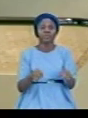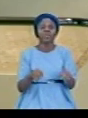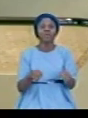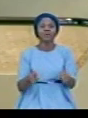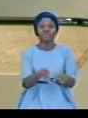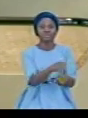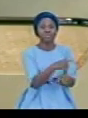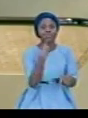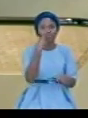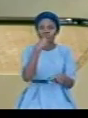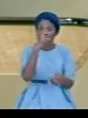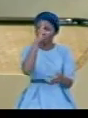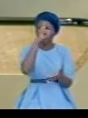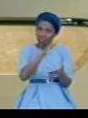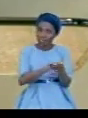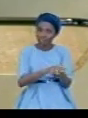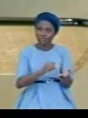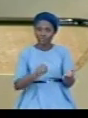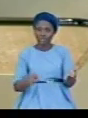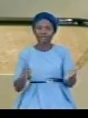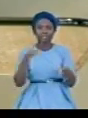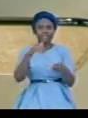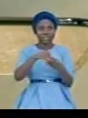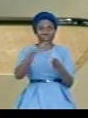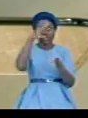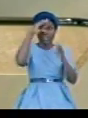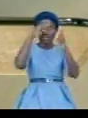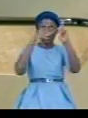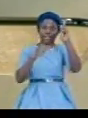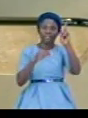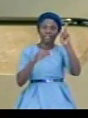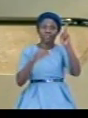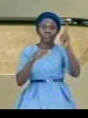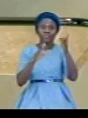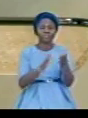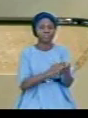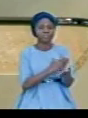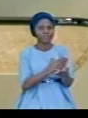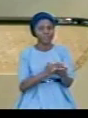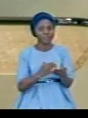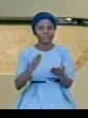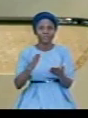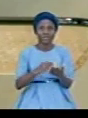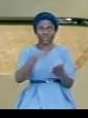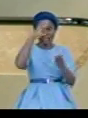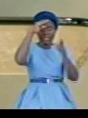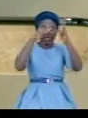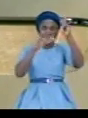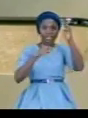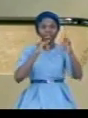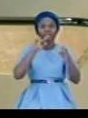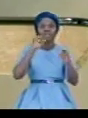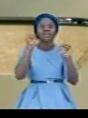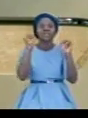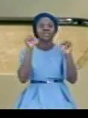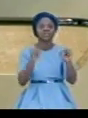able to deliver those who trust in Him, who trust in